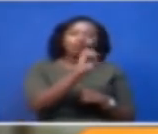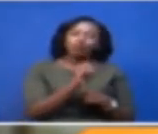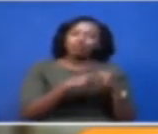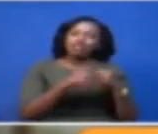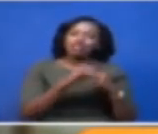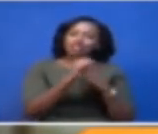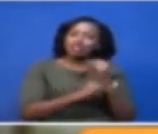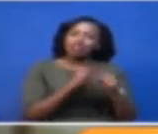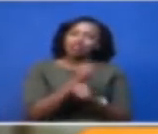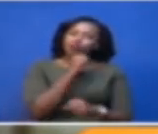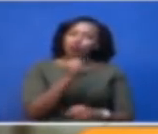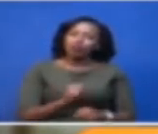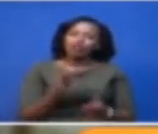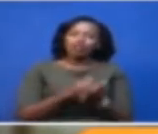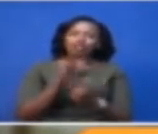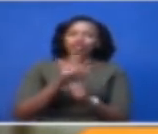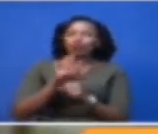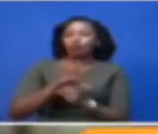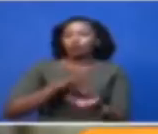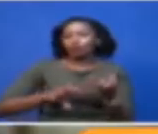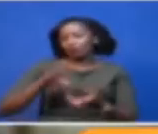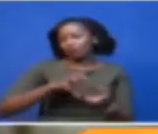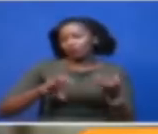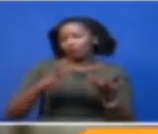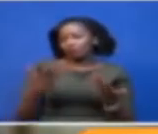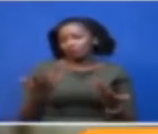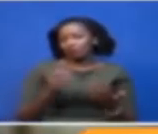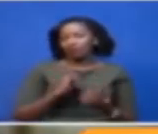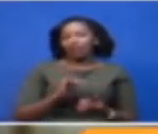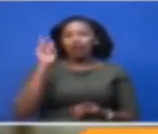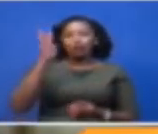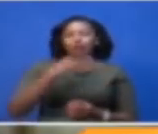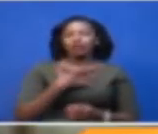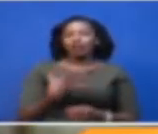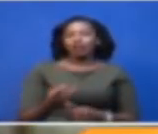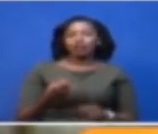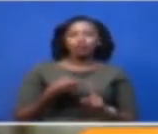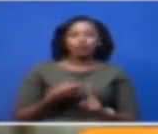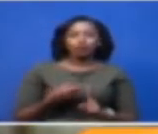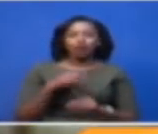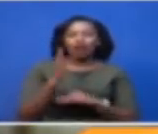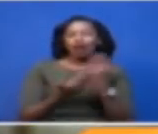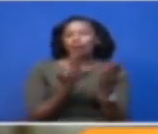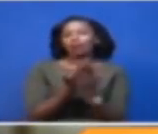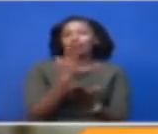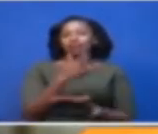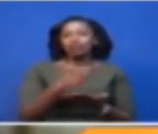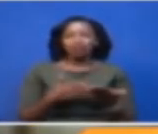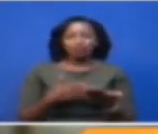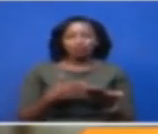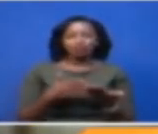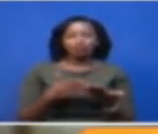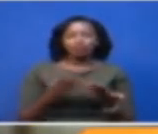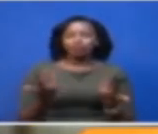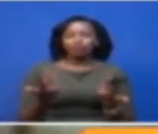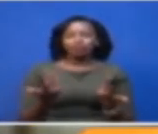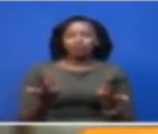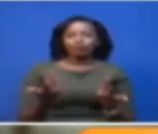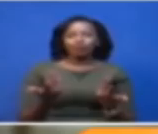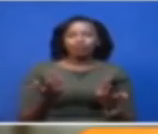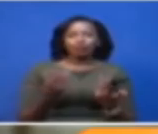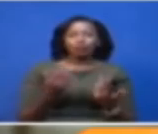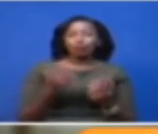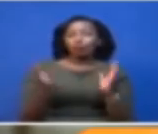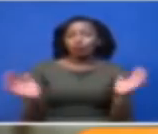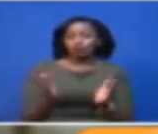So time will tell. I would like to apply some sort of hope that the intrinsic motivation is